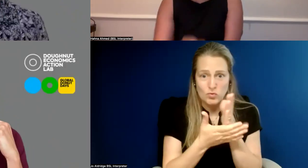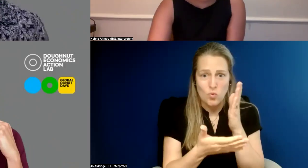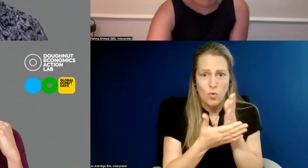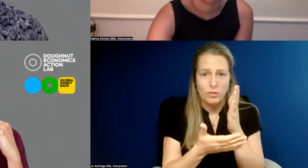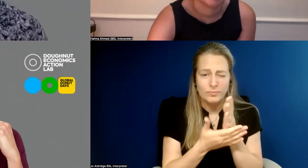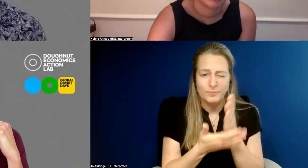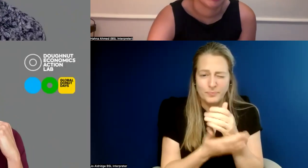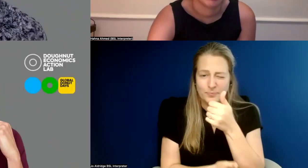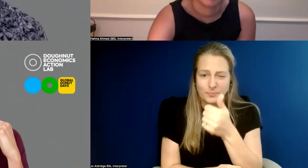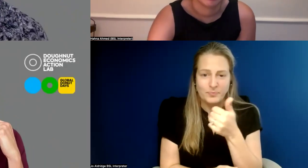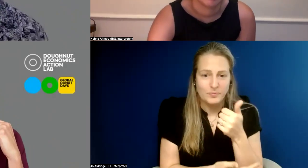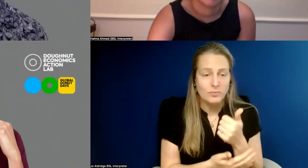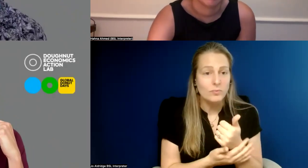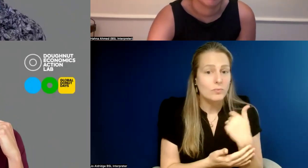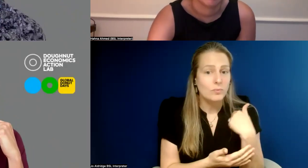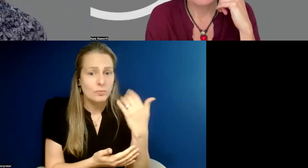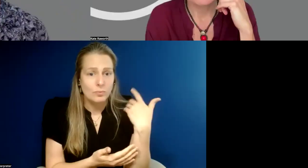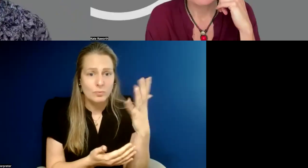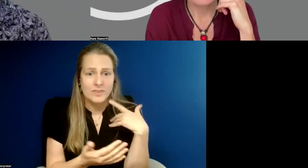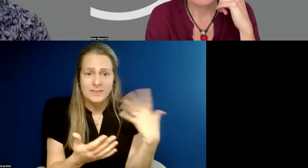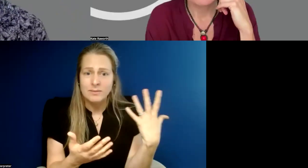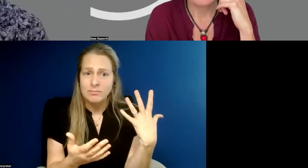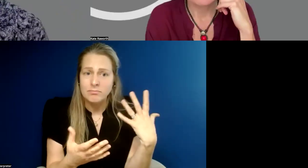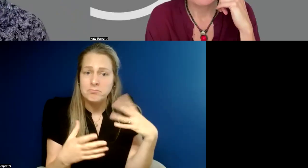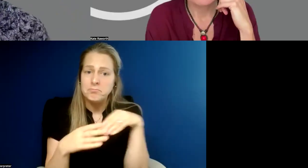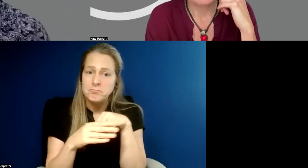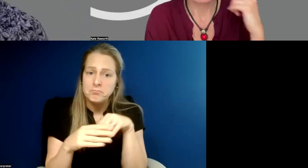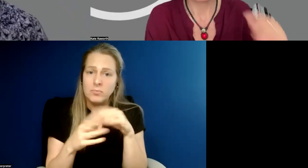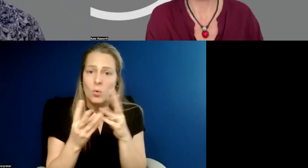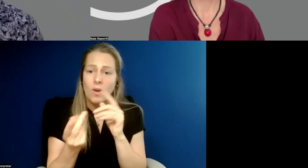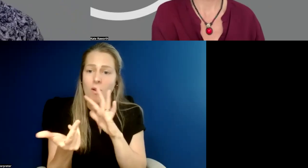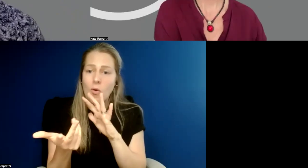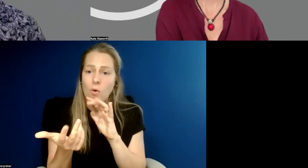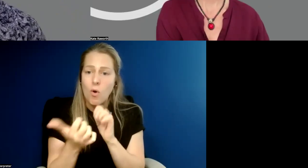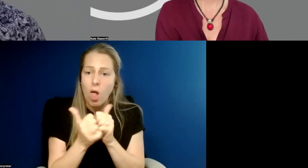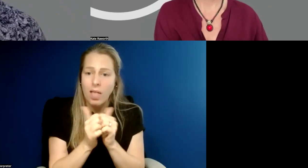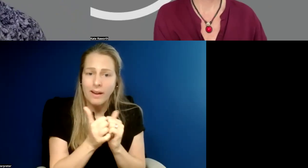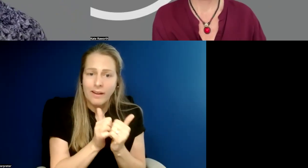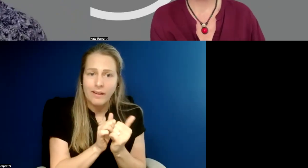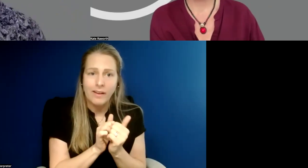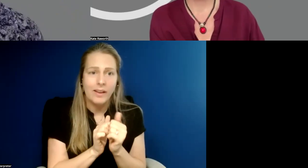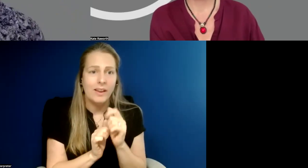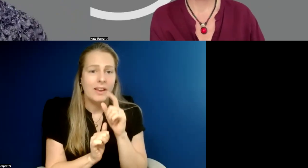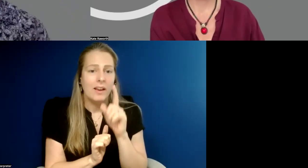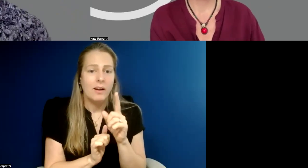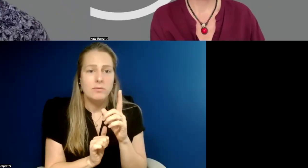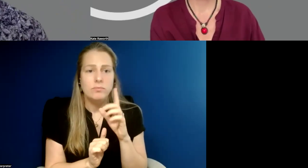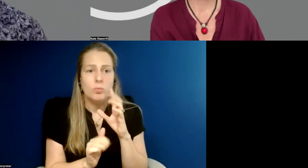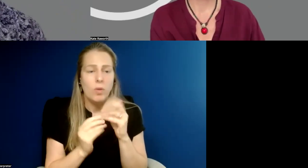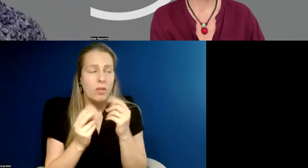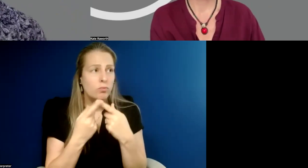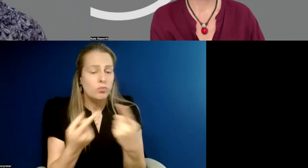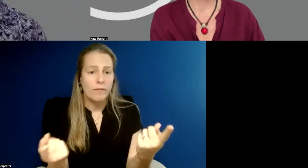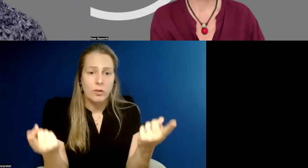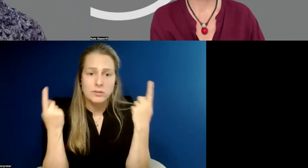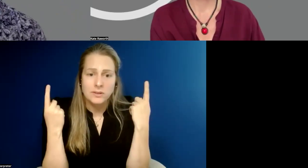been involved with colleagues, especially Dan O'Neill, who's now at the University of Barcelona. We were both at the